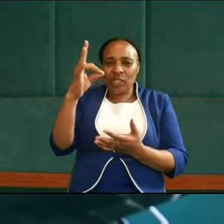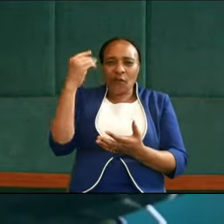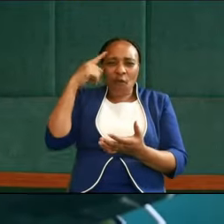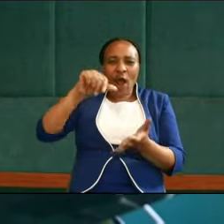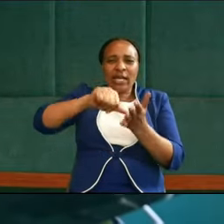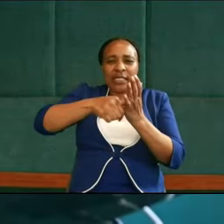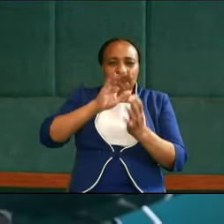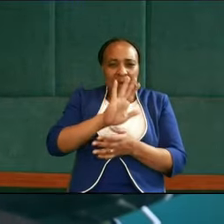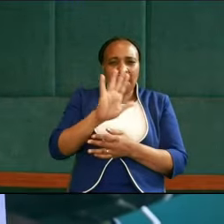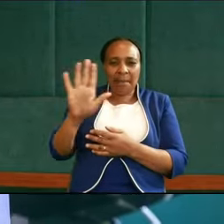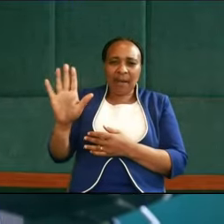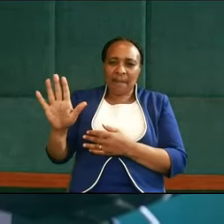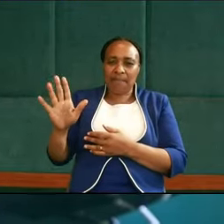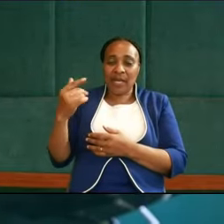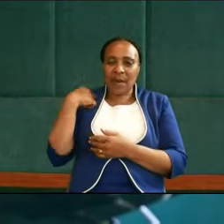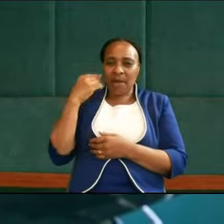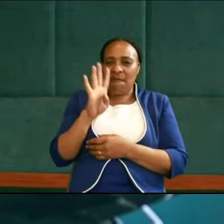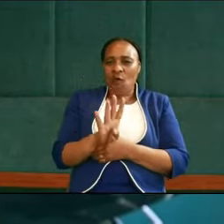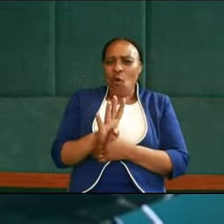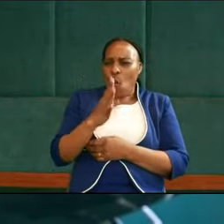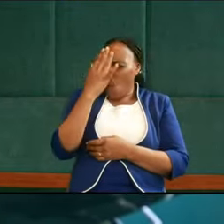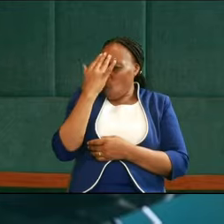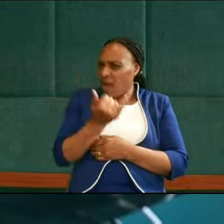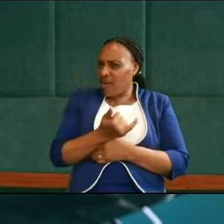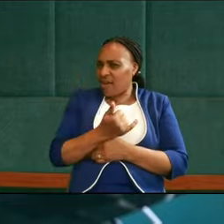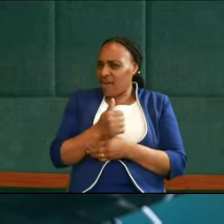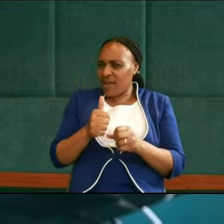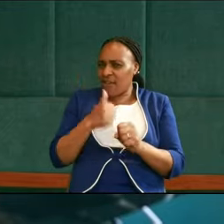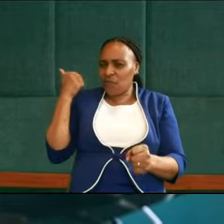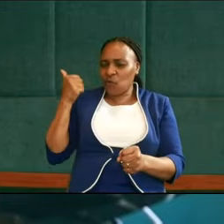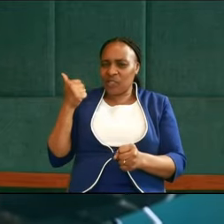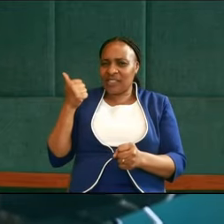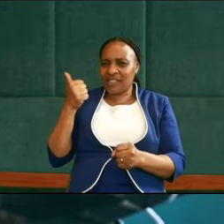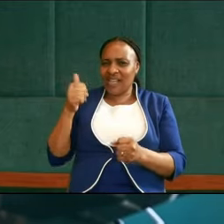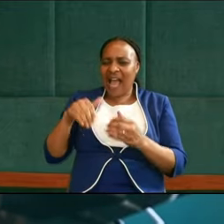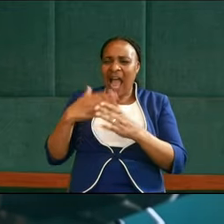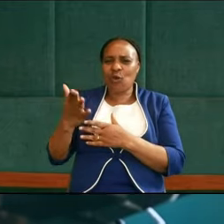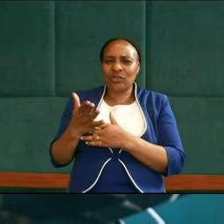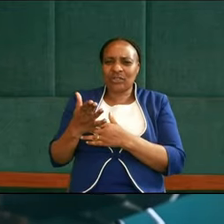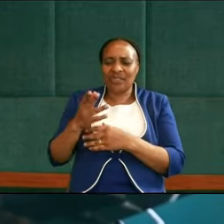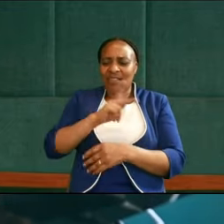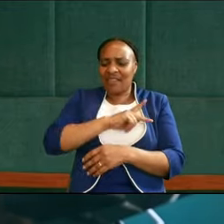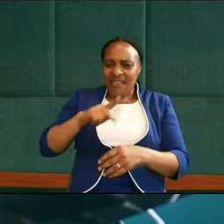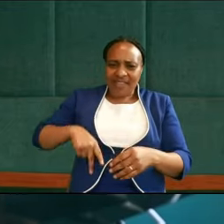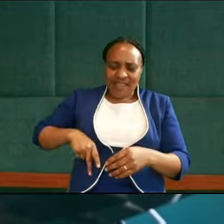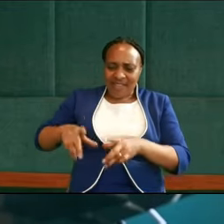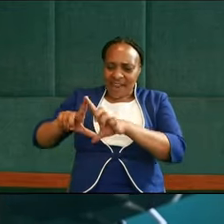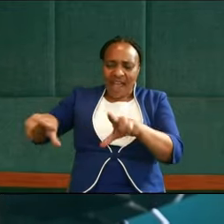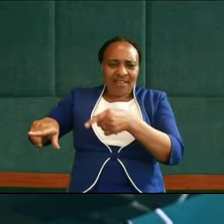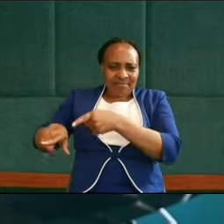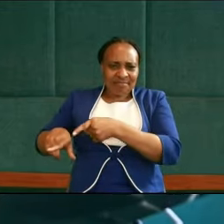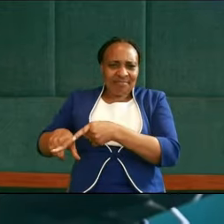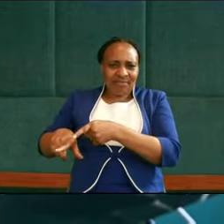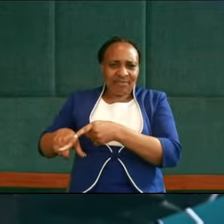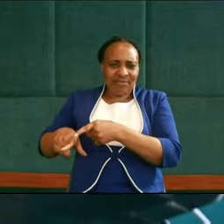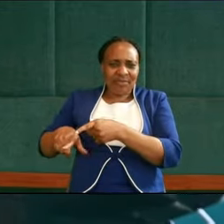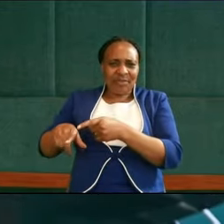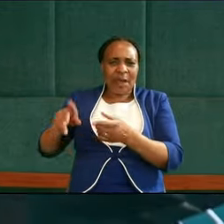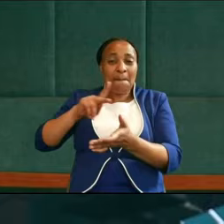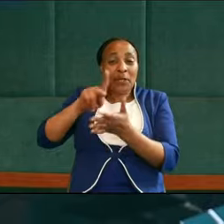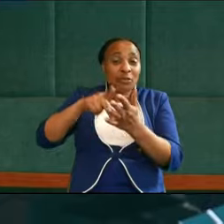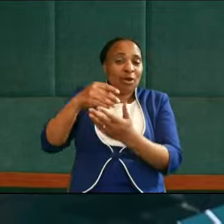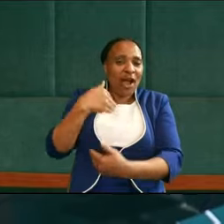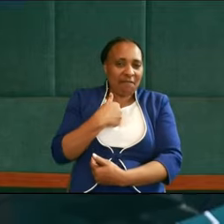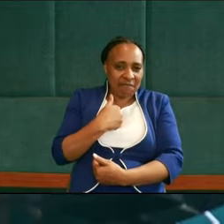fidelity. And point number four, why did he refuse to sell out to the king? He says the vineyard of principle. On